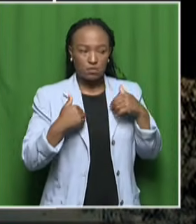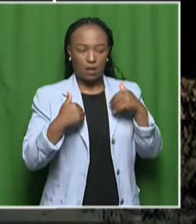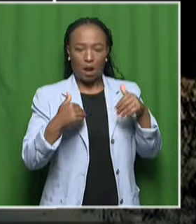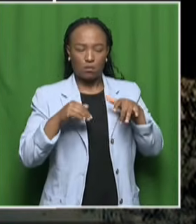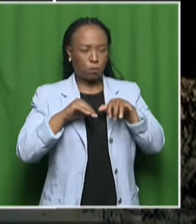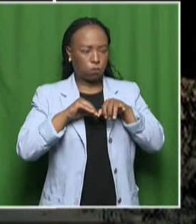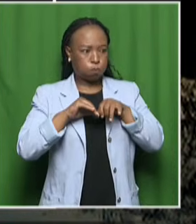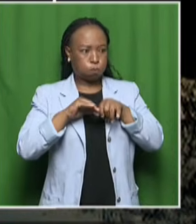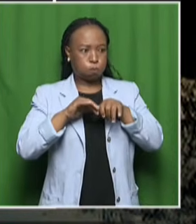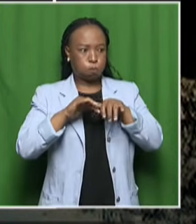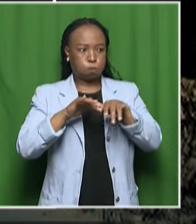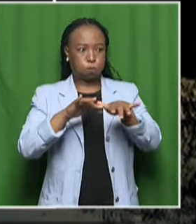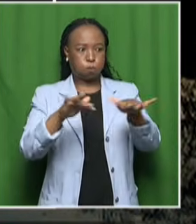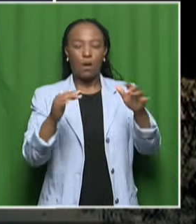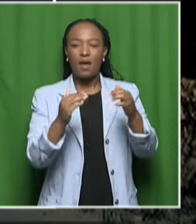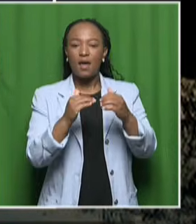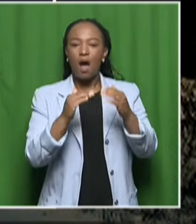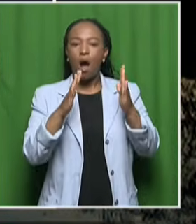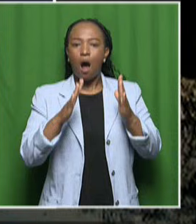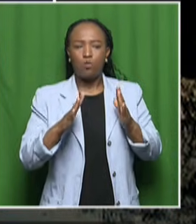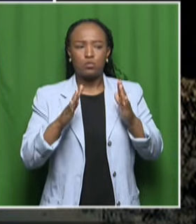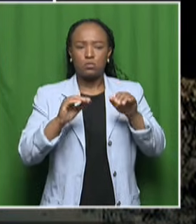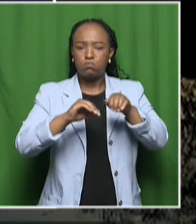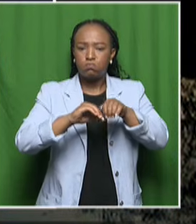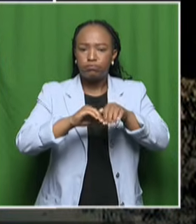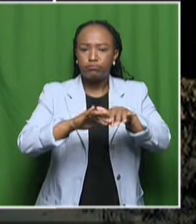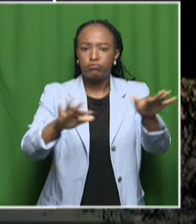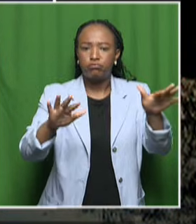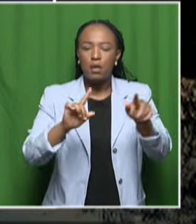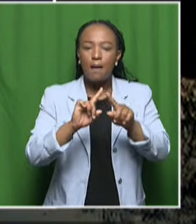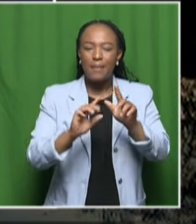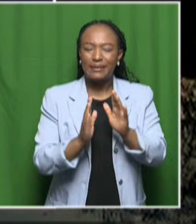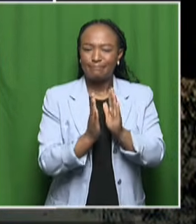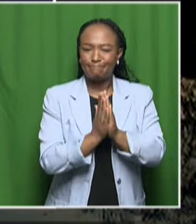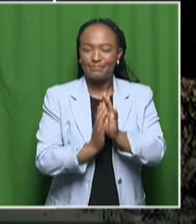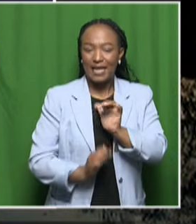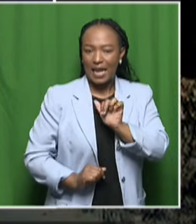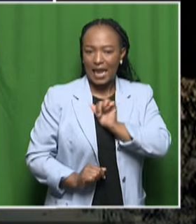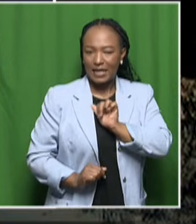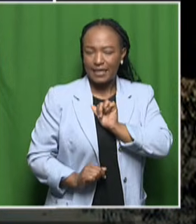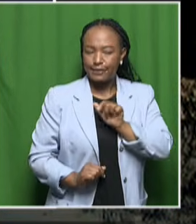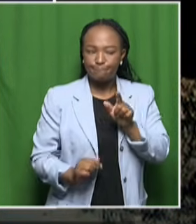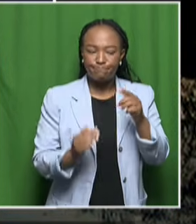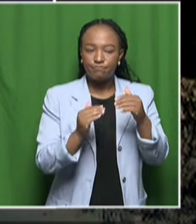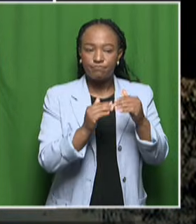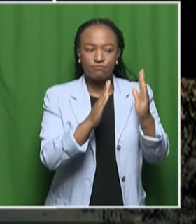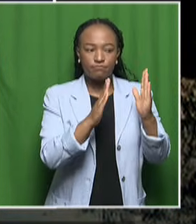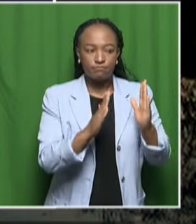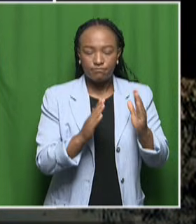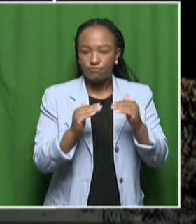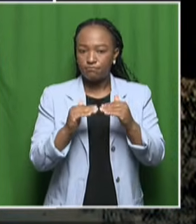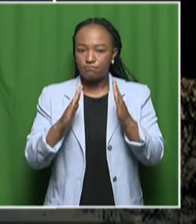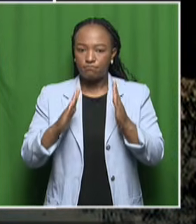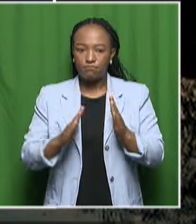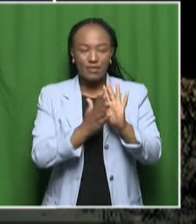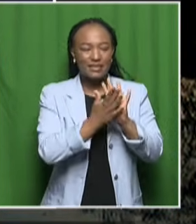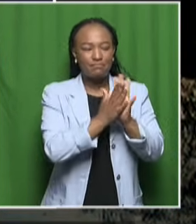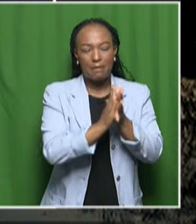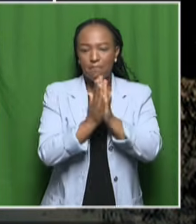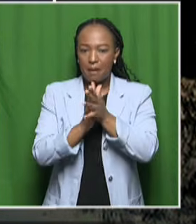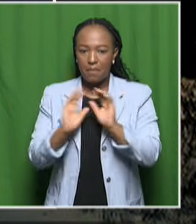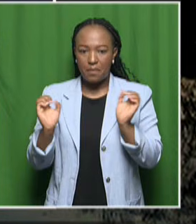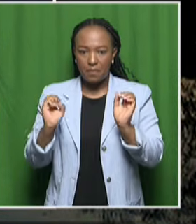far no property damage had been recorded. And then there were a few road closures, like the Strandfontein Road, because fires